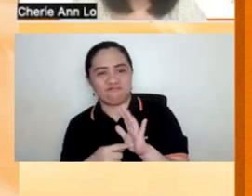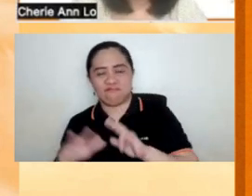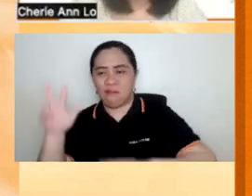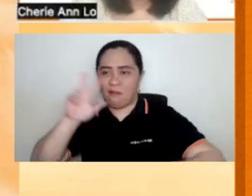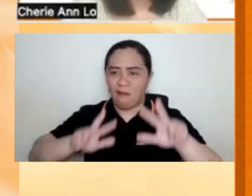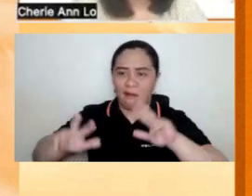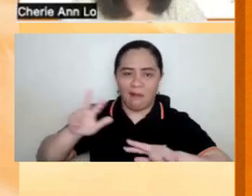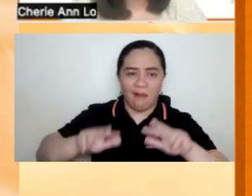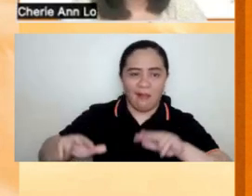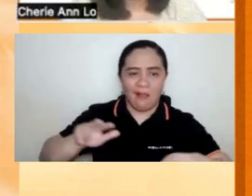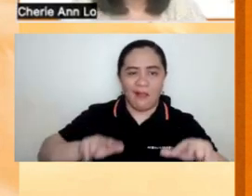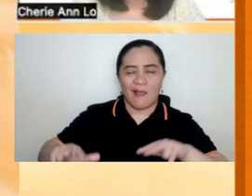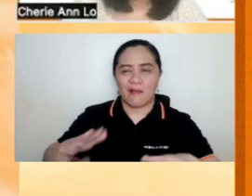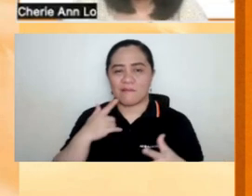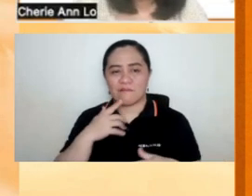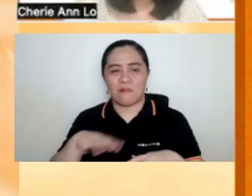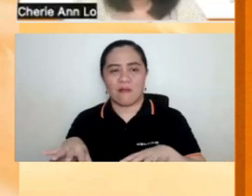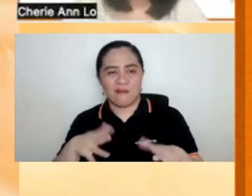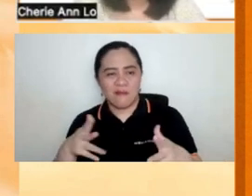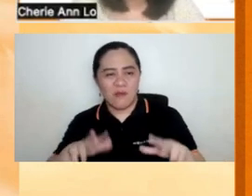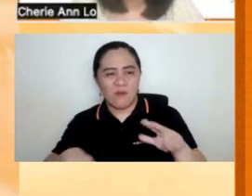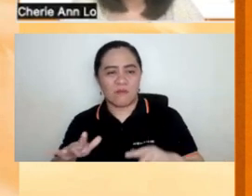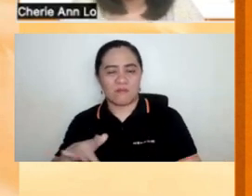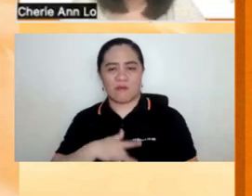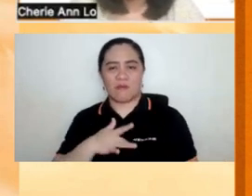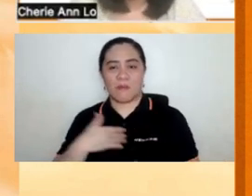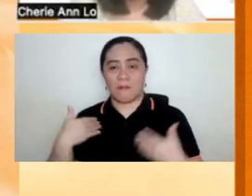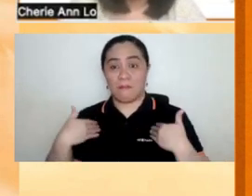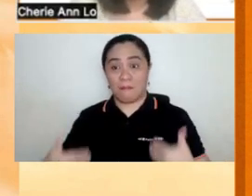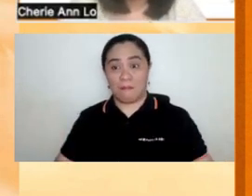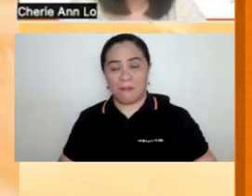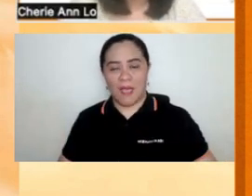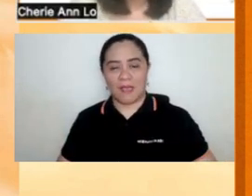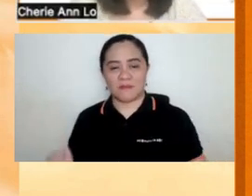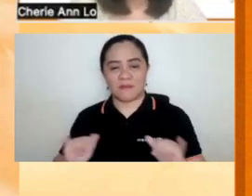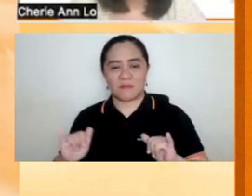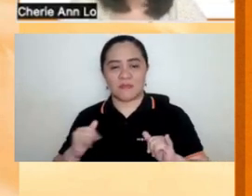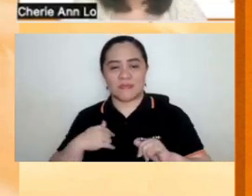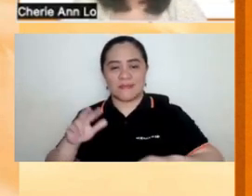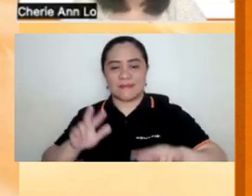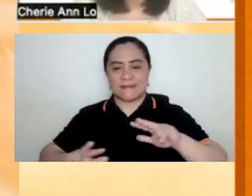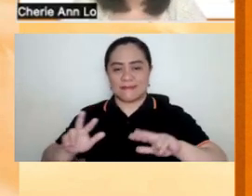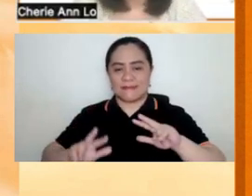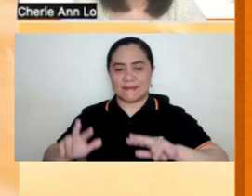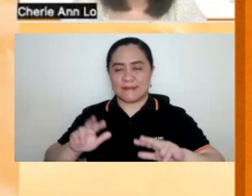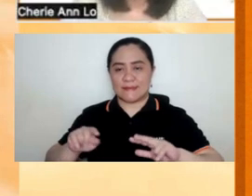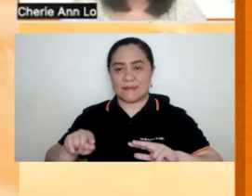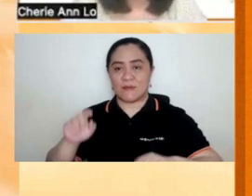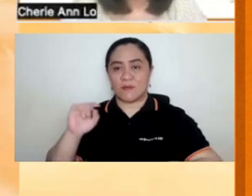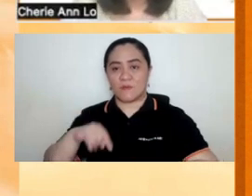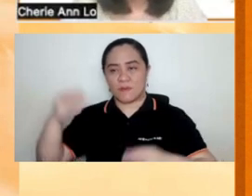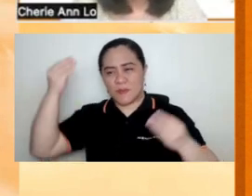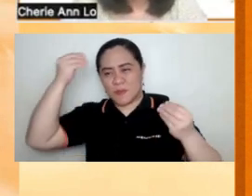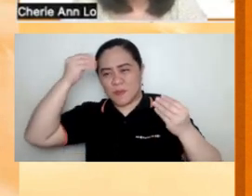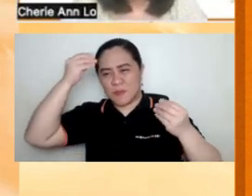way the way our body feels. So you could feel like literal tension, and also the way we think. So